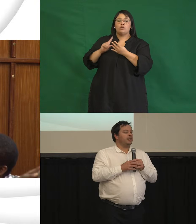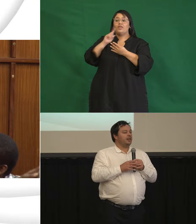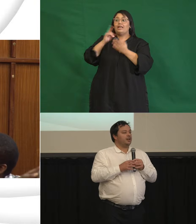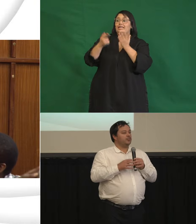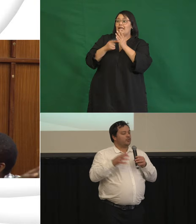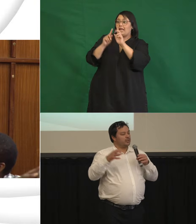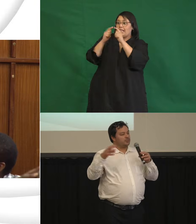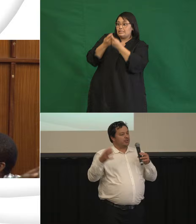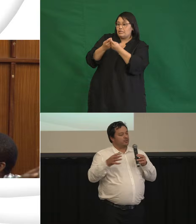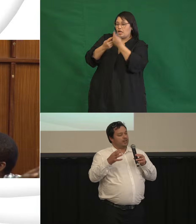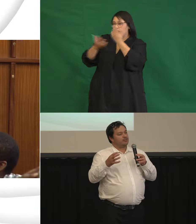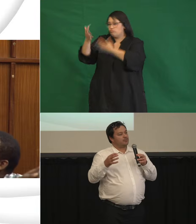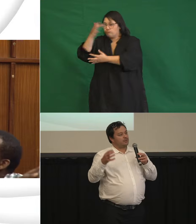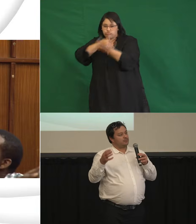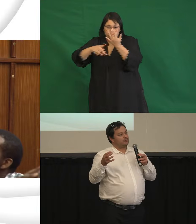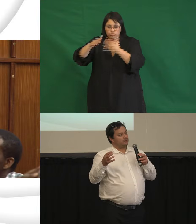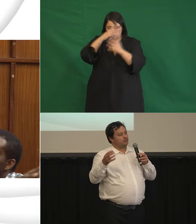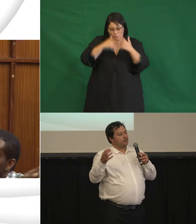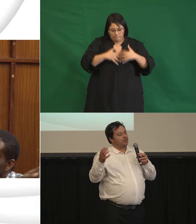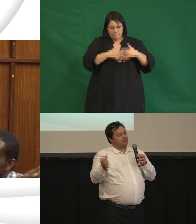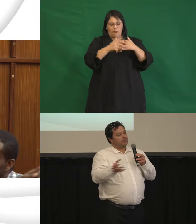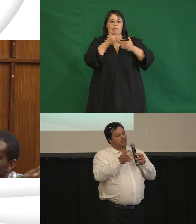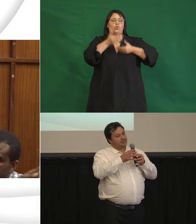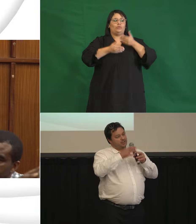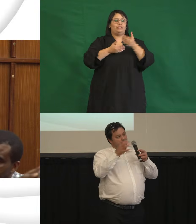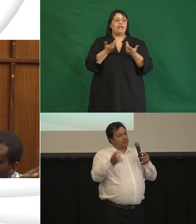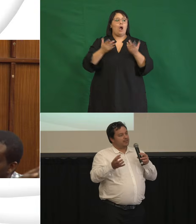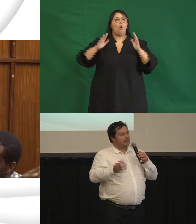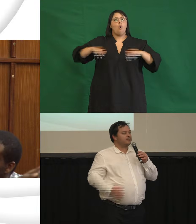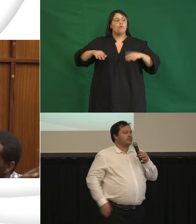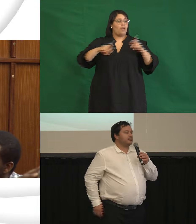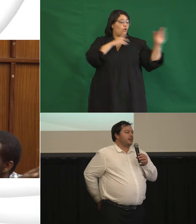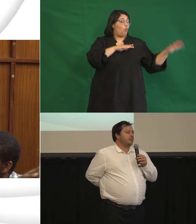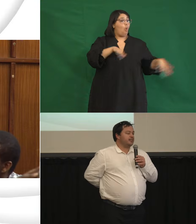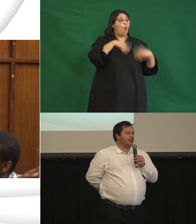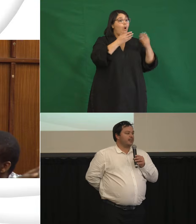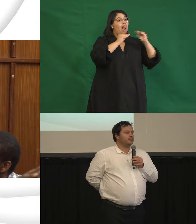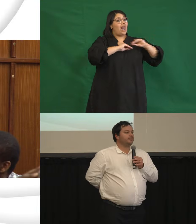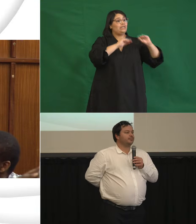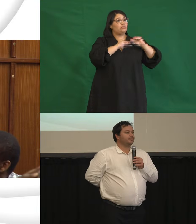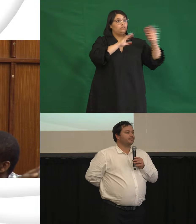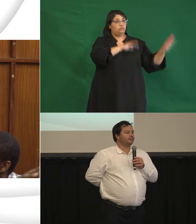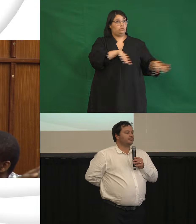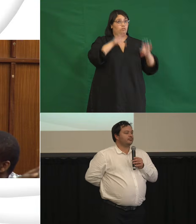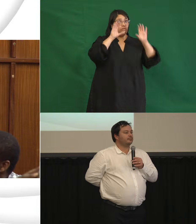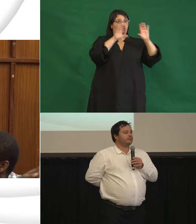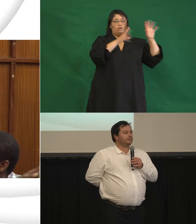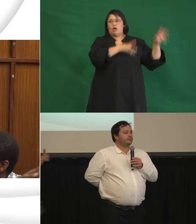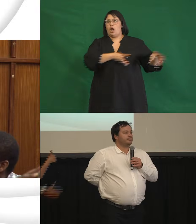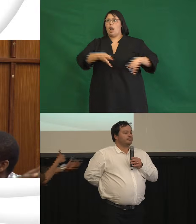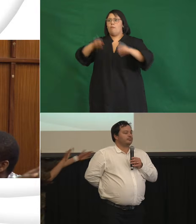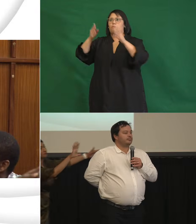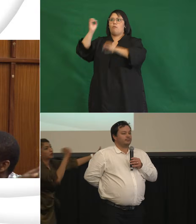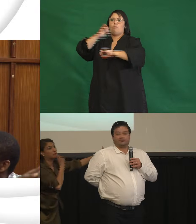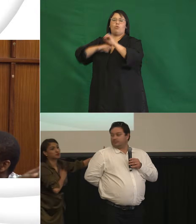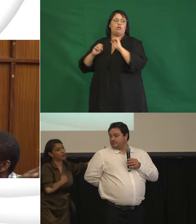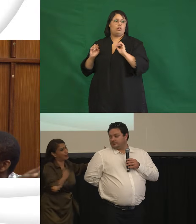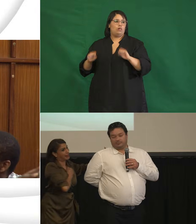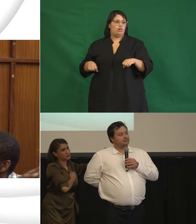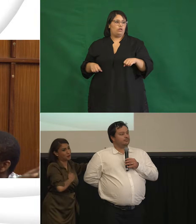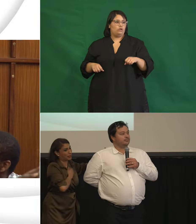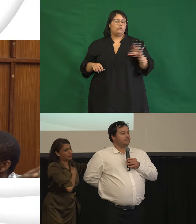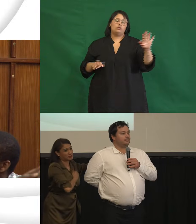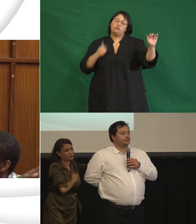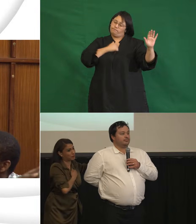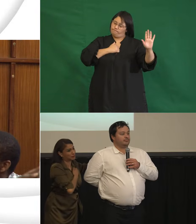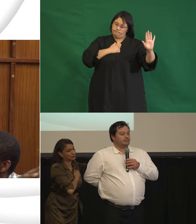colleagues, who then created the process to automatically generate the lessons at scale. Okay, the reason I'm asking is that currently... I